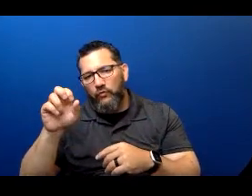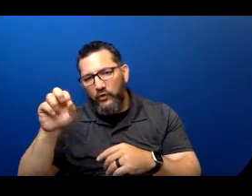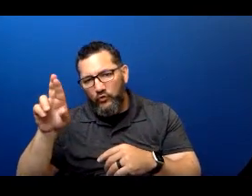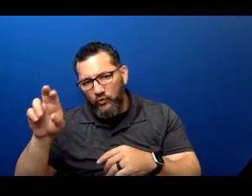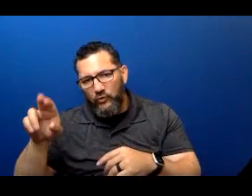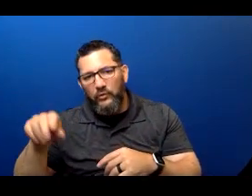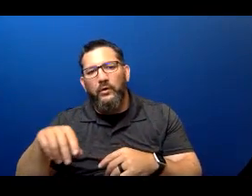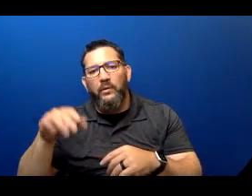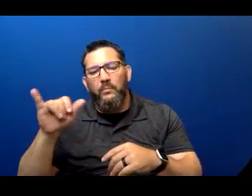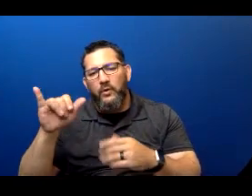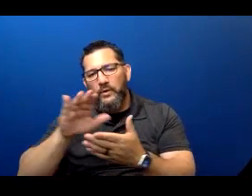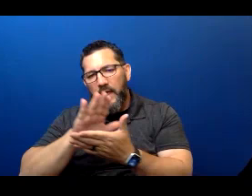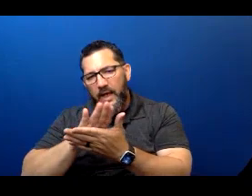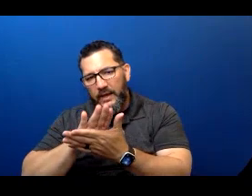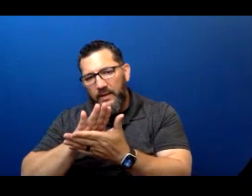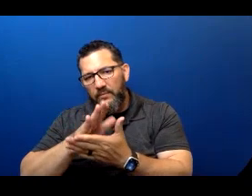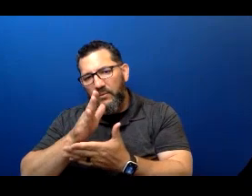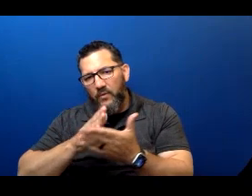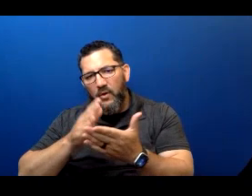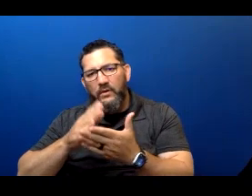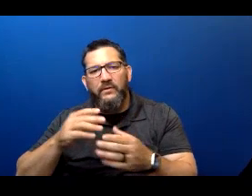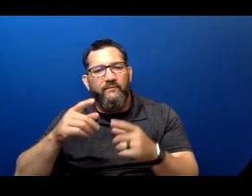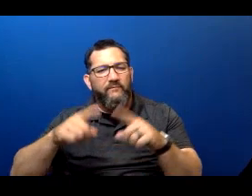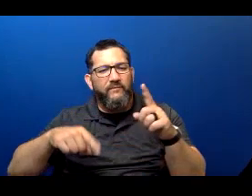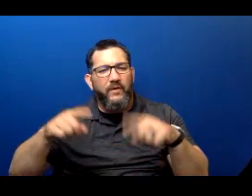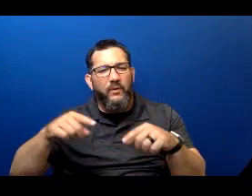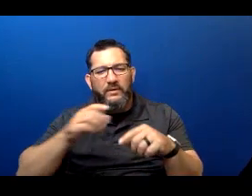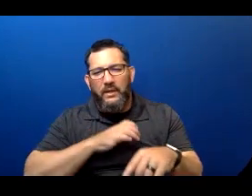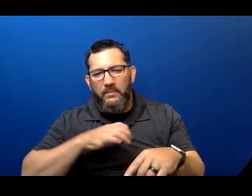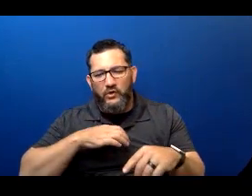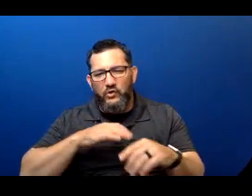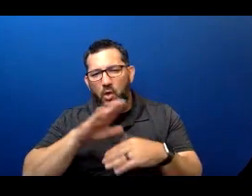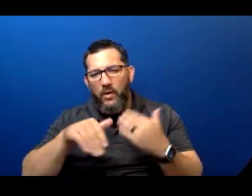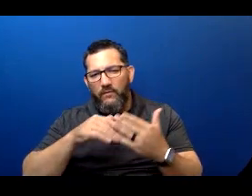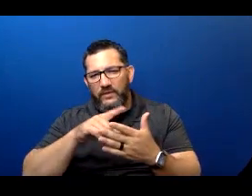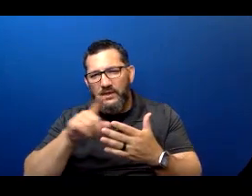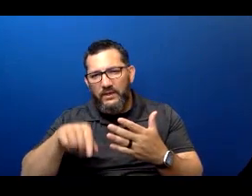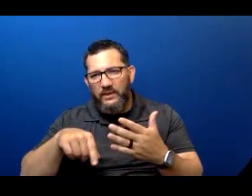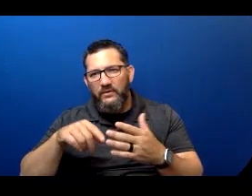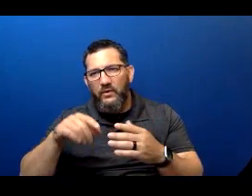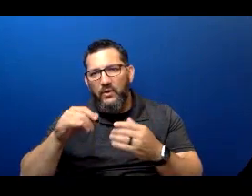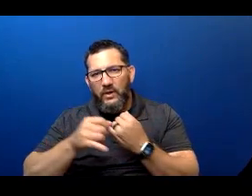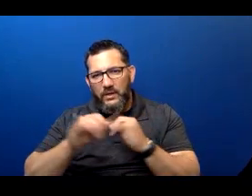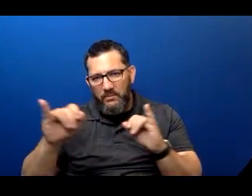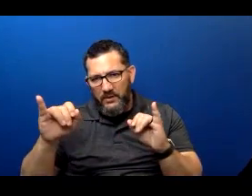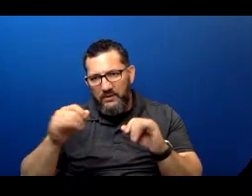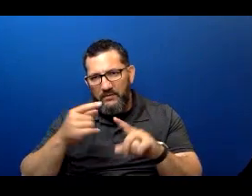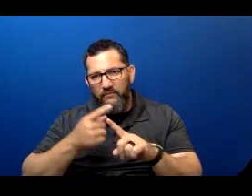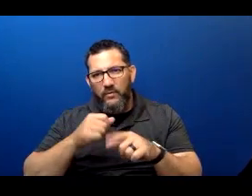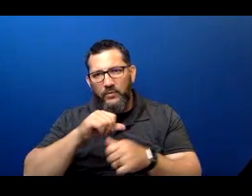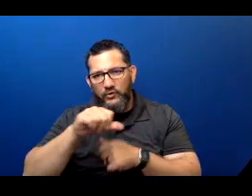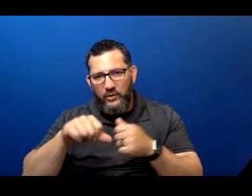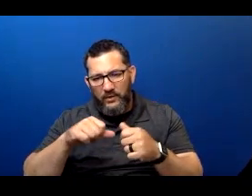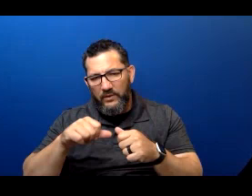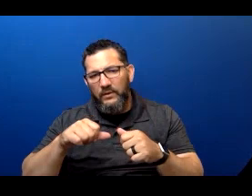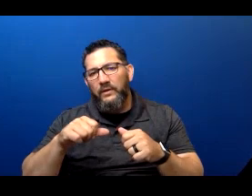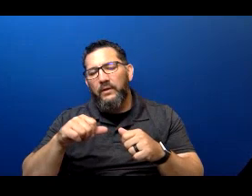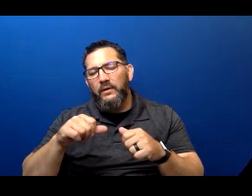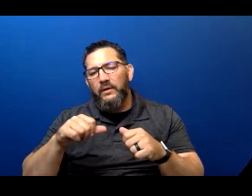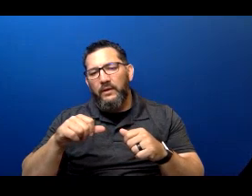to our academic entities and various commissions. And all of these, keep in mind, are independent of one another. Okay. And in